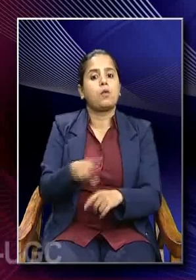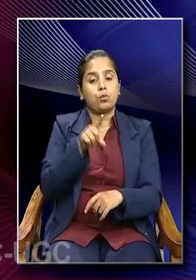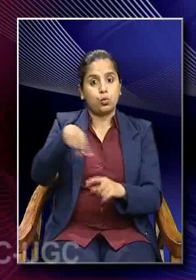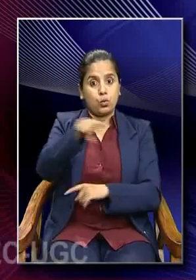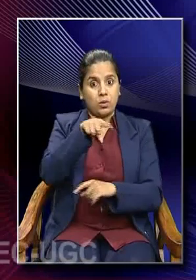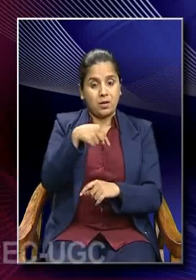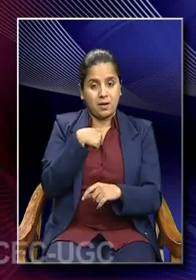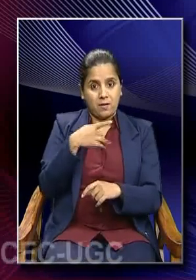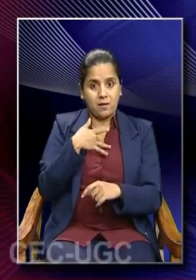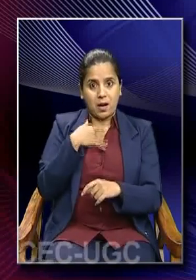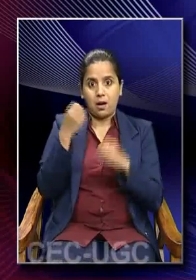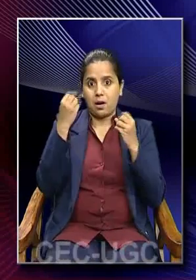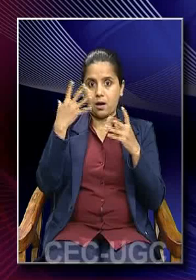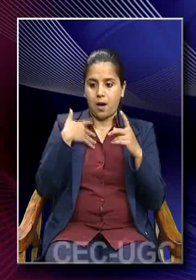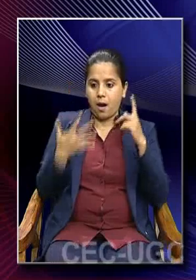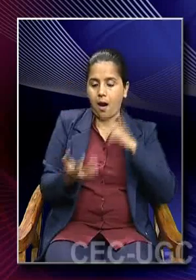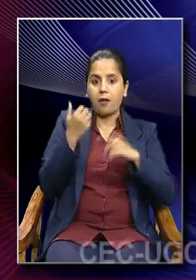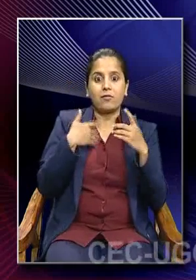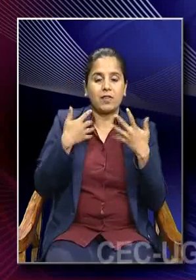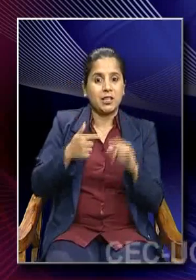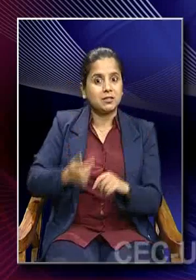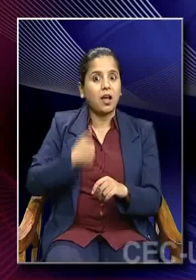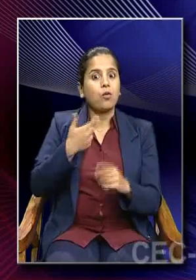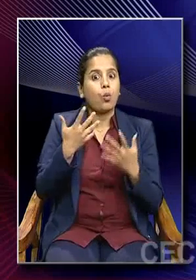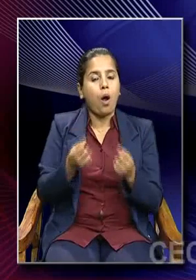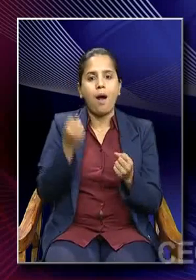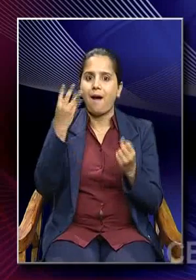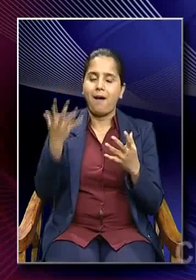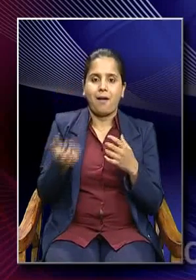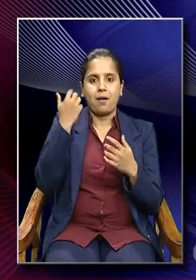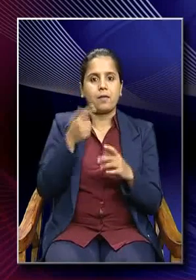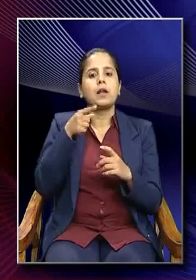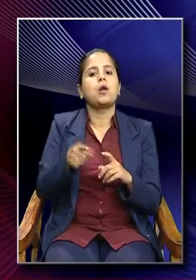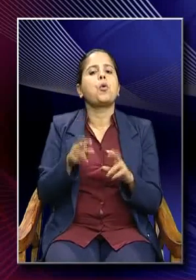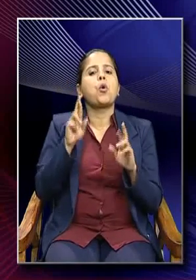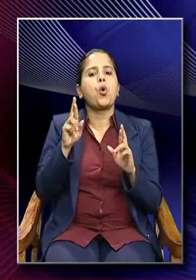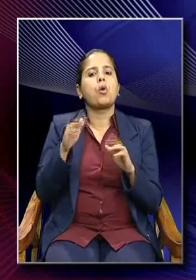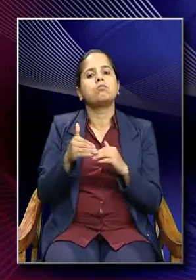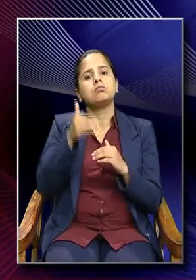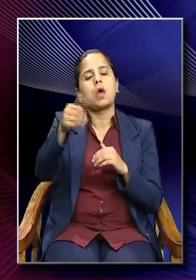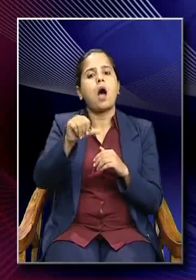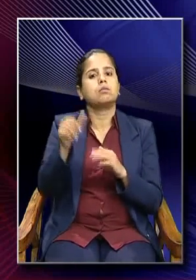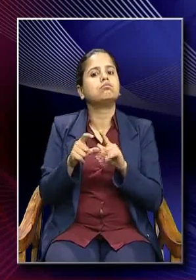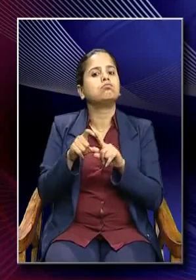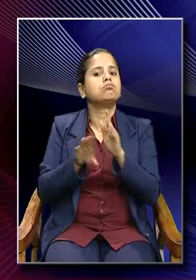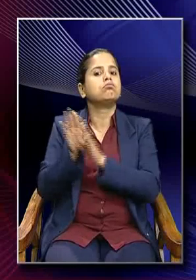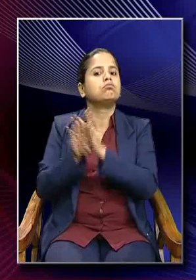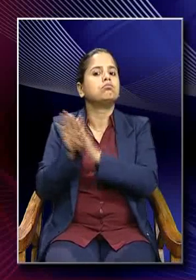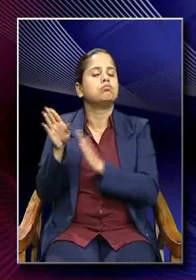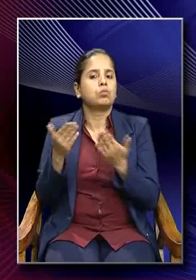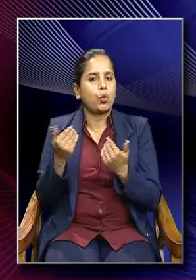are getting electricity on your own, then there are scope for other developments and creating